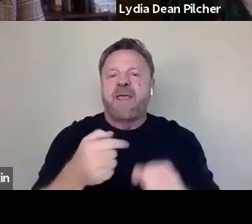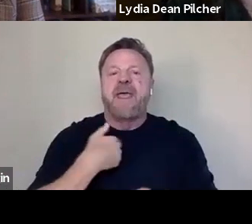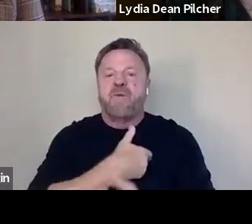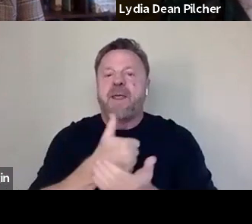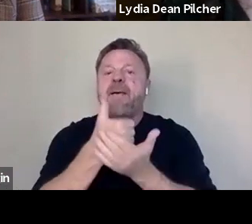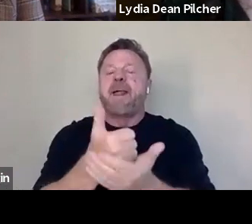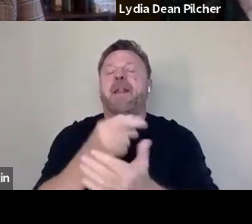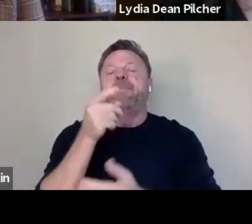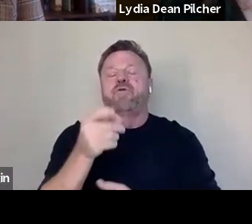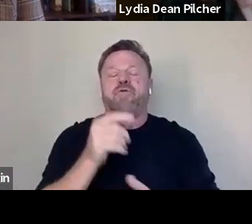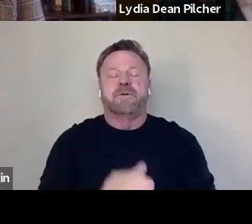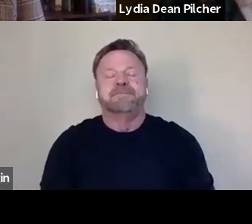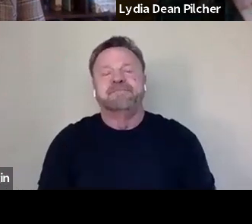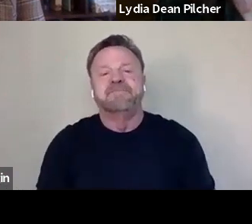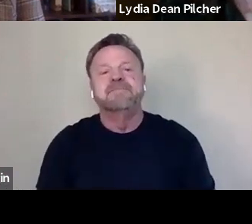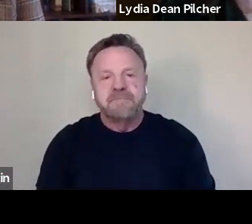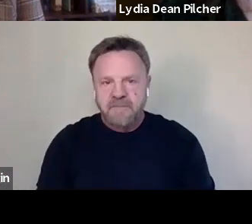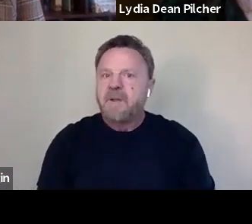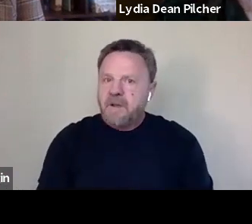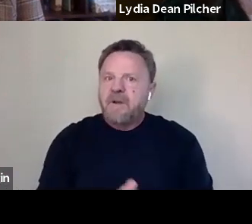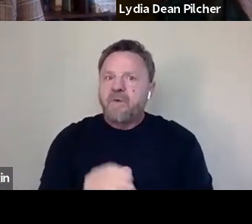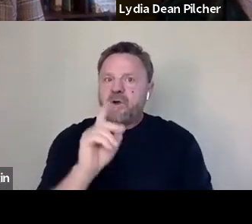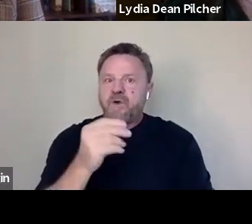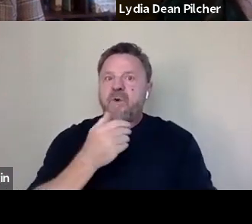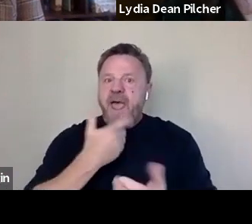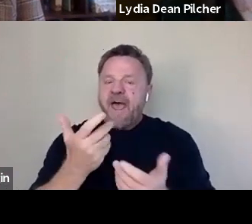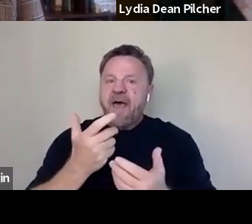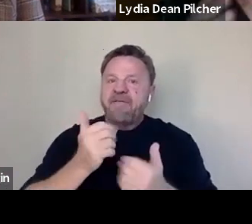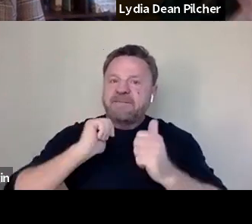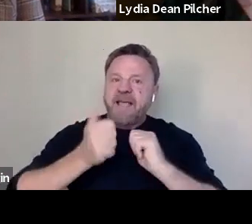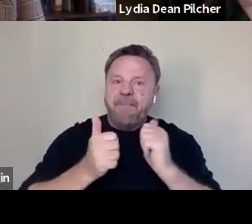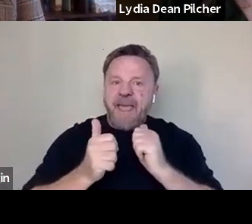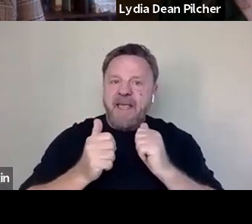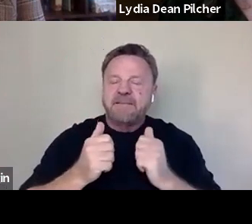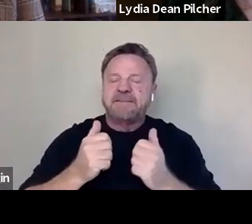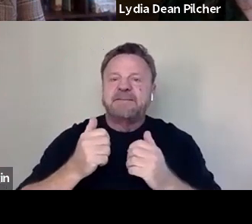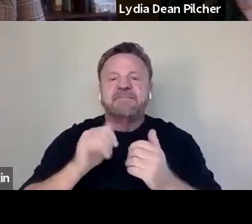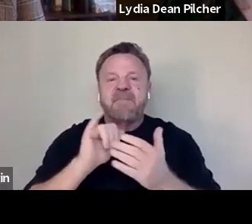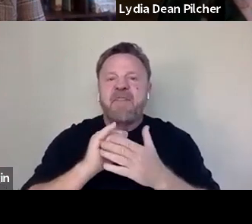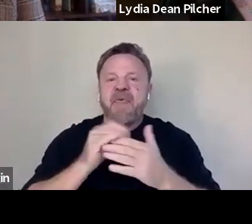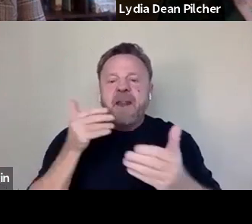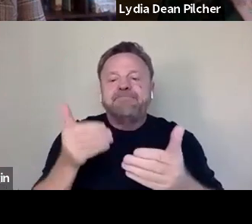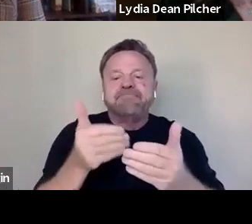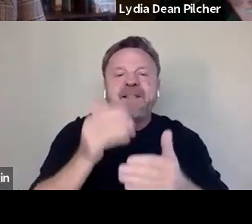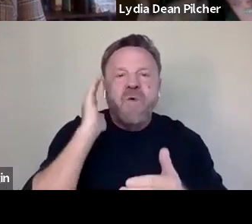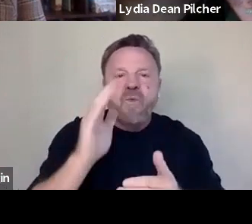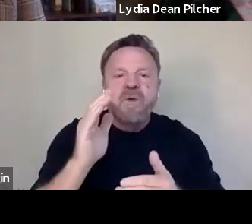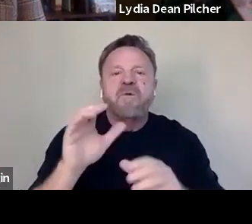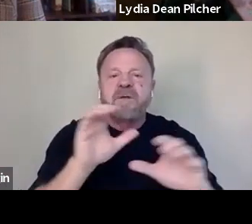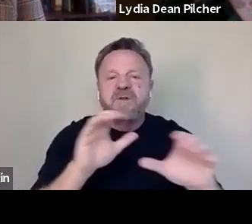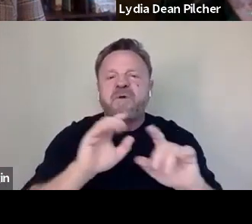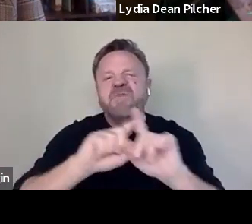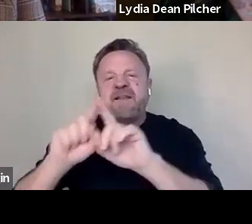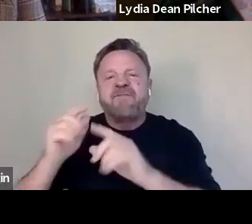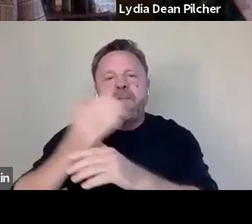you? Yeah. Well, we do have these campaigns that are coming up that we're going to be undertaking with various partners